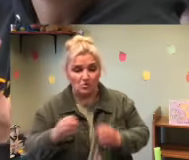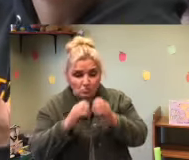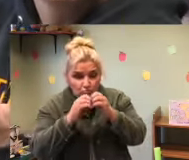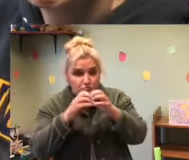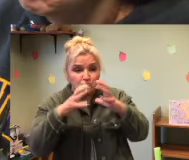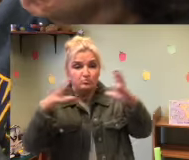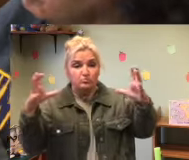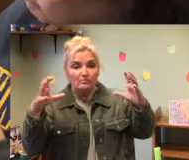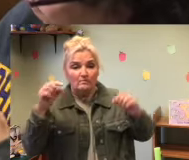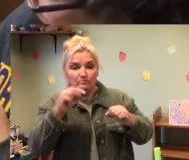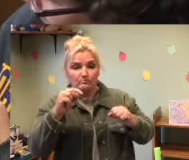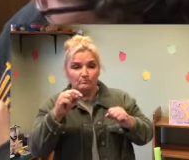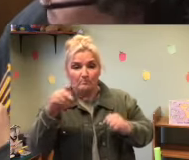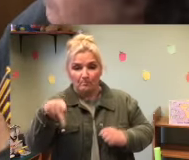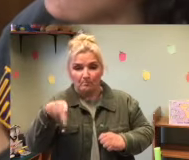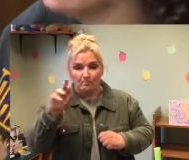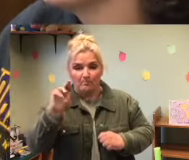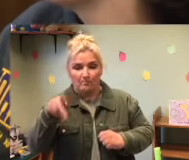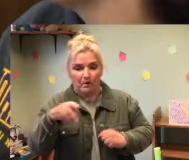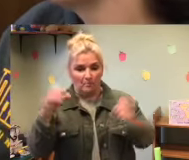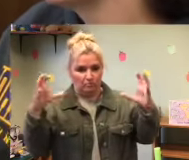knew?